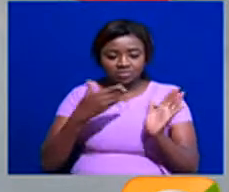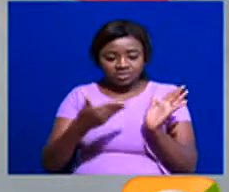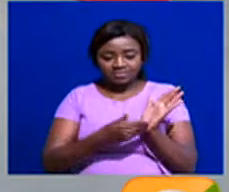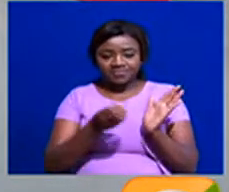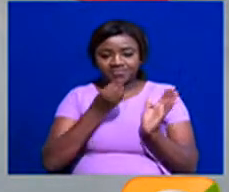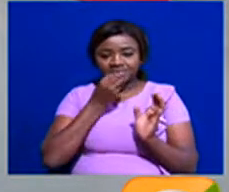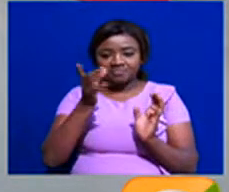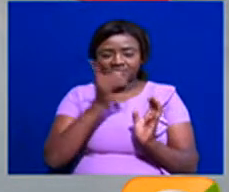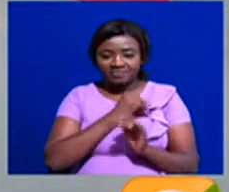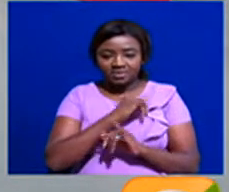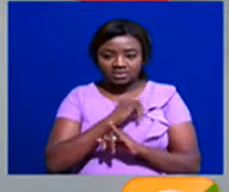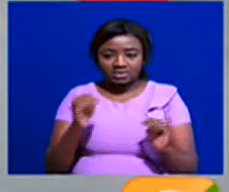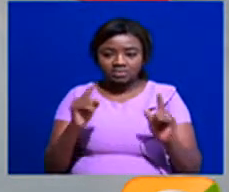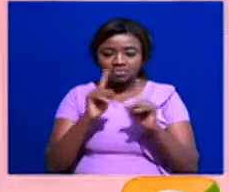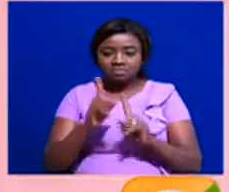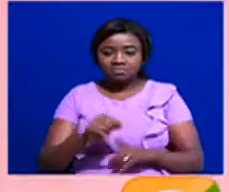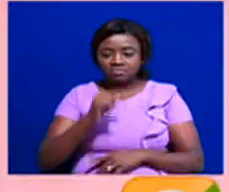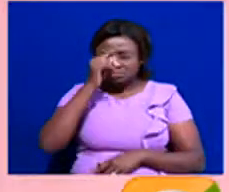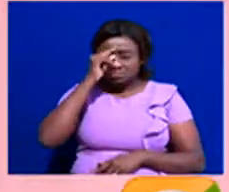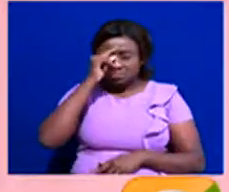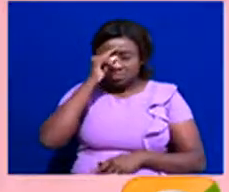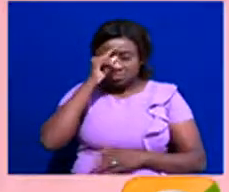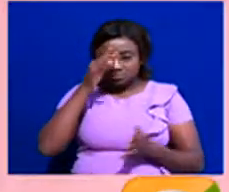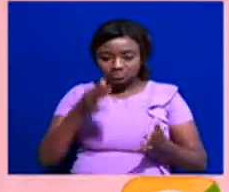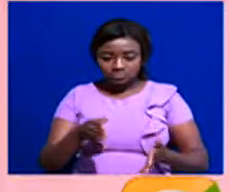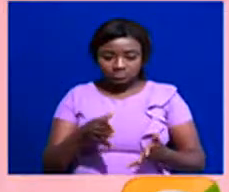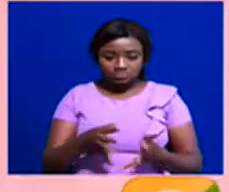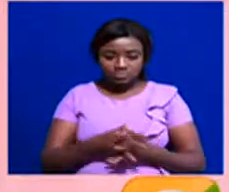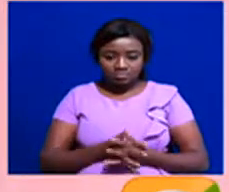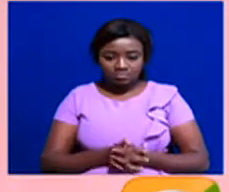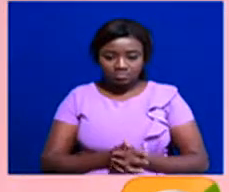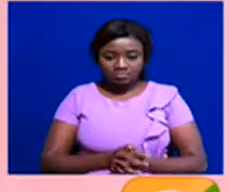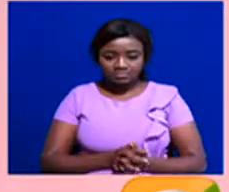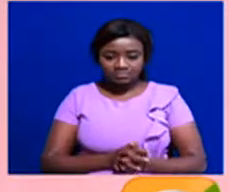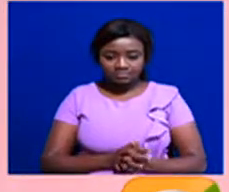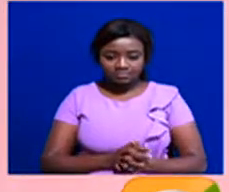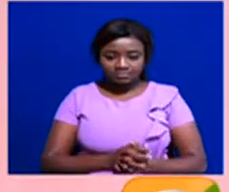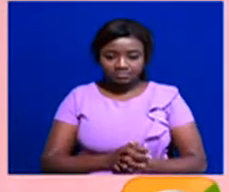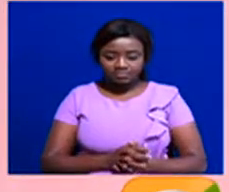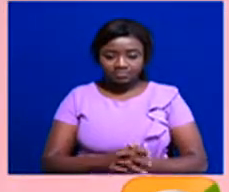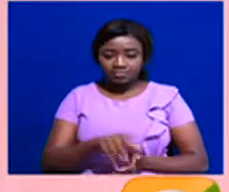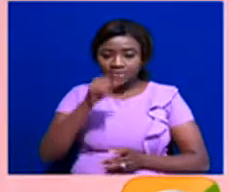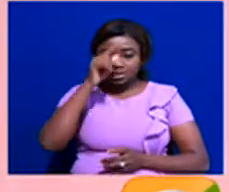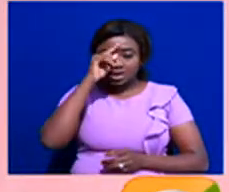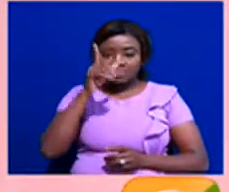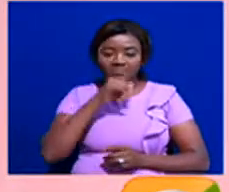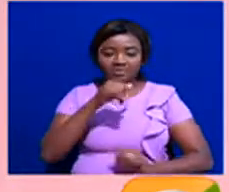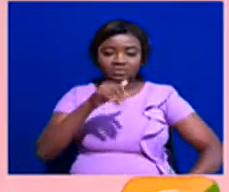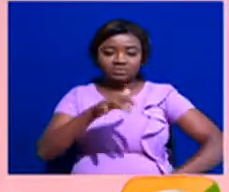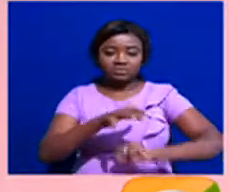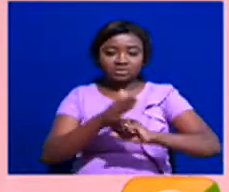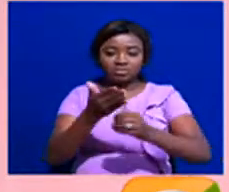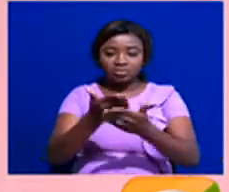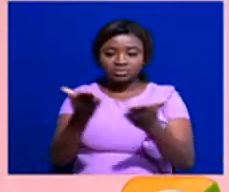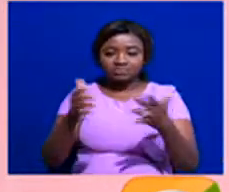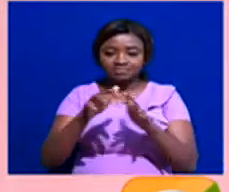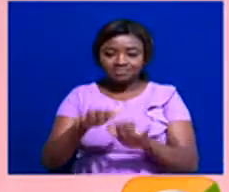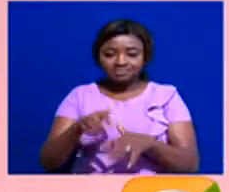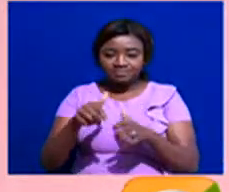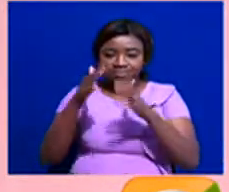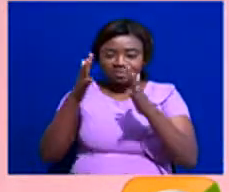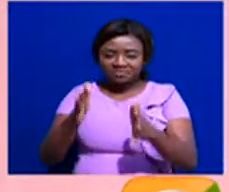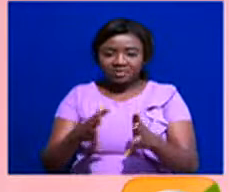now, in this context of today, we have, the government has supported farmers to diversify